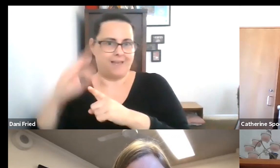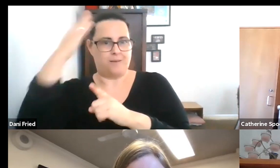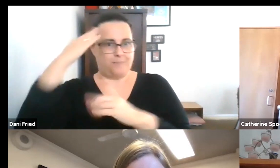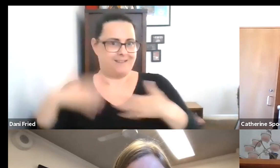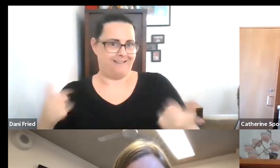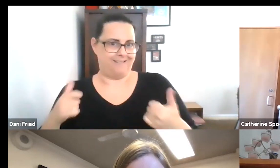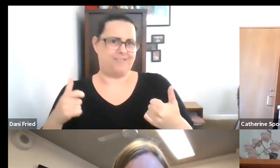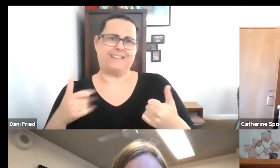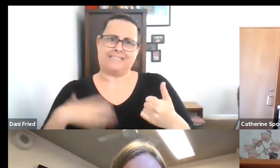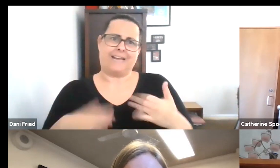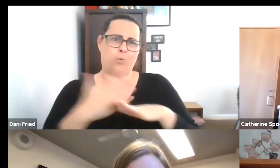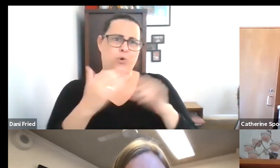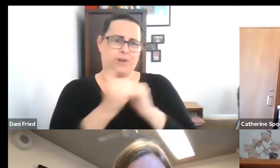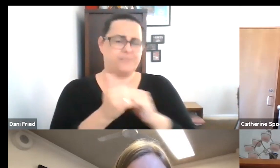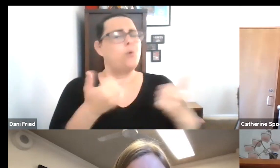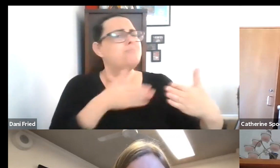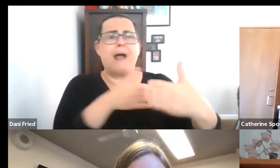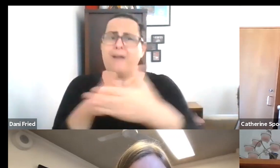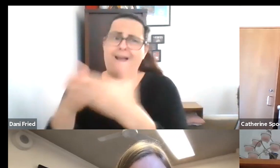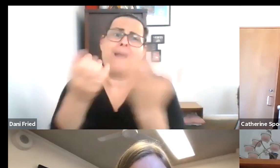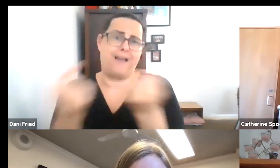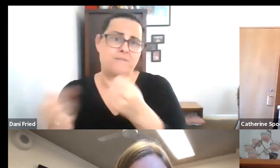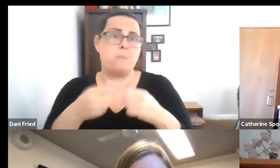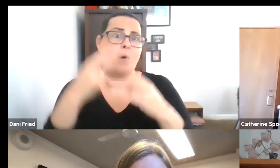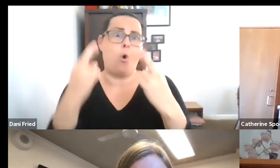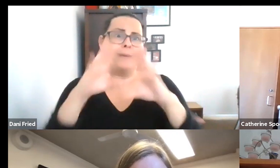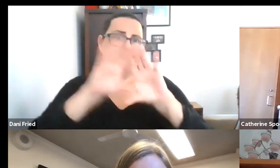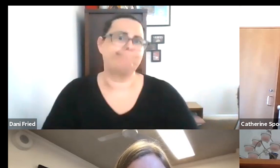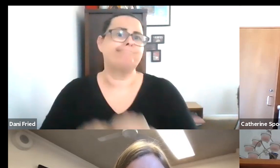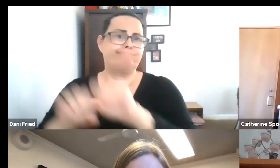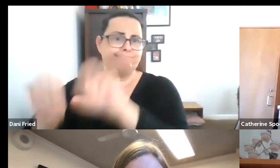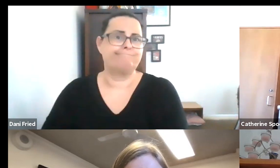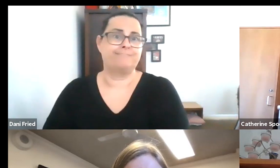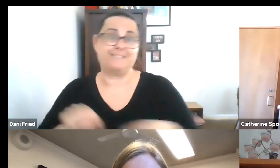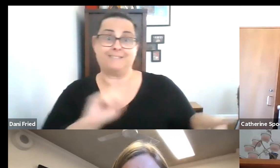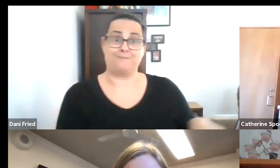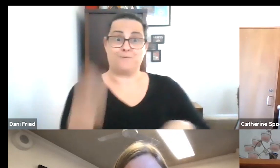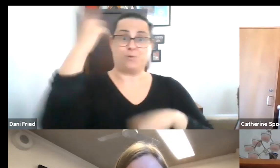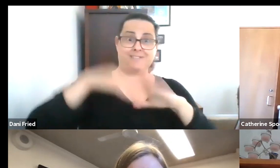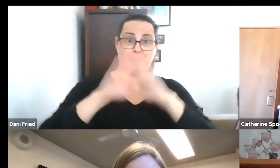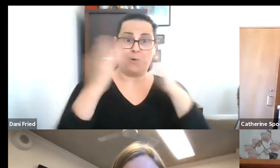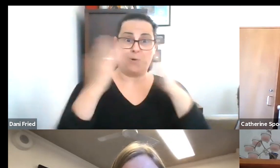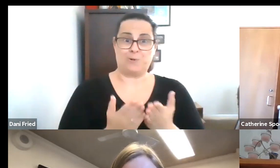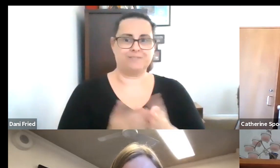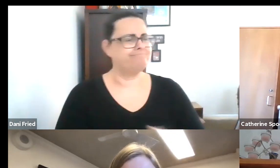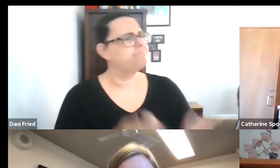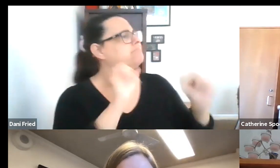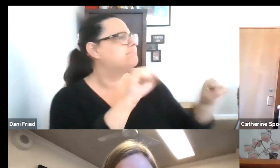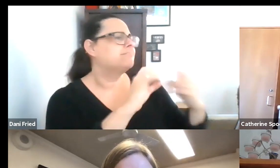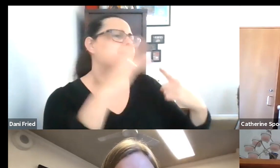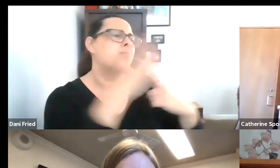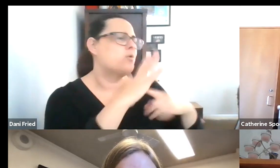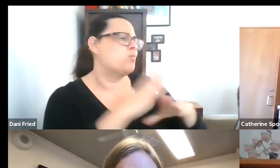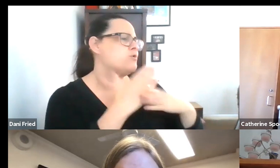There are many barriers, but we're hoping this will make a difference. So this will be a world first. Oh, it's so important work. Thank